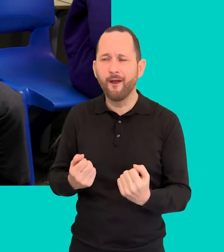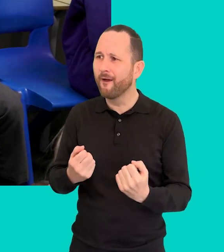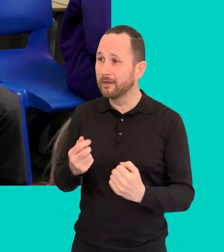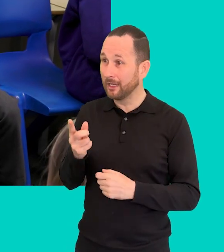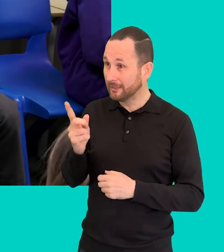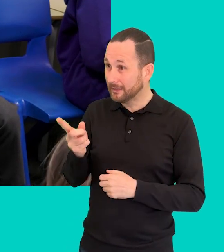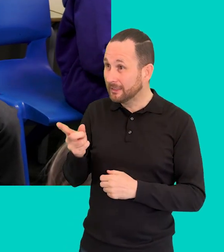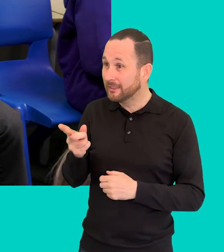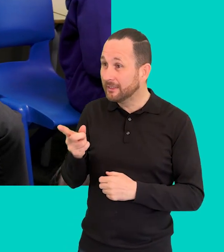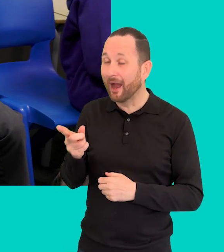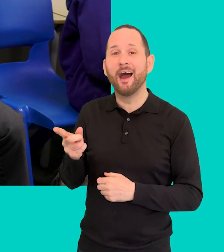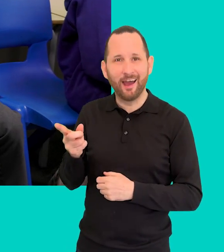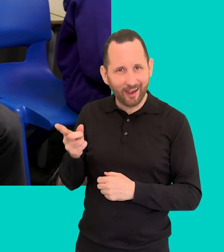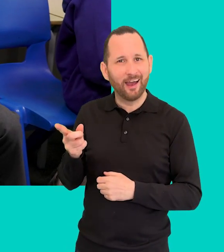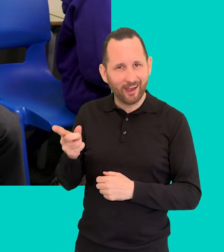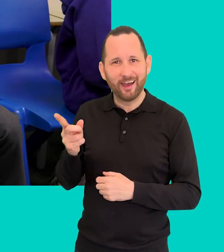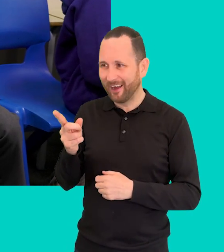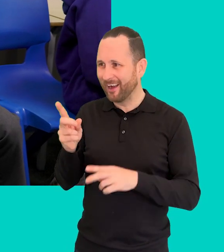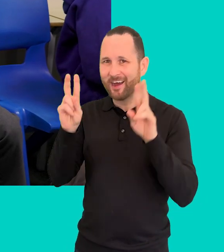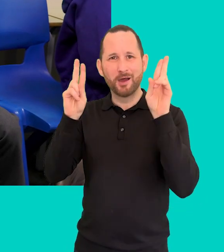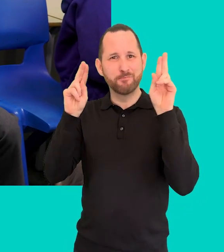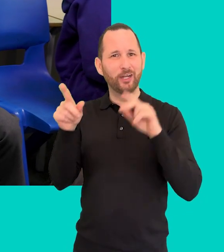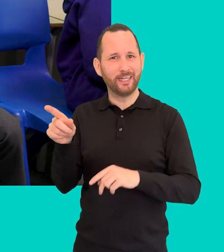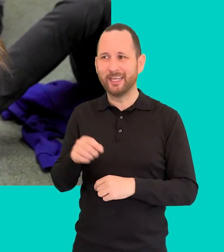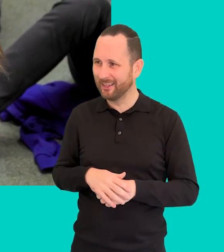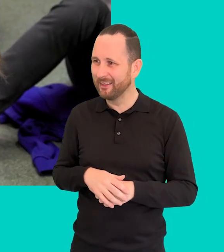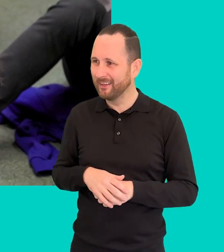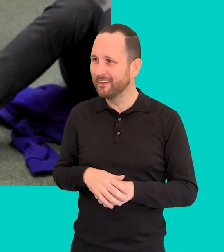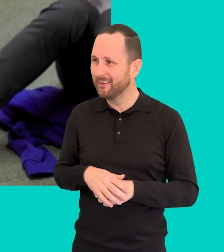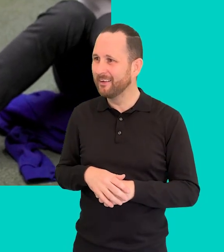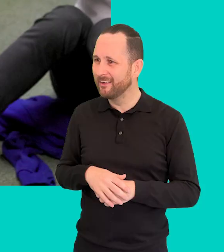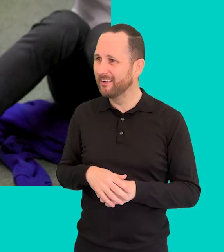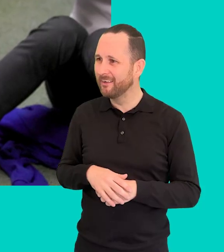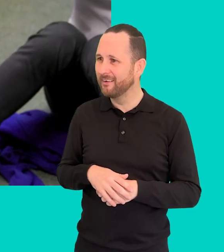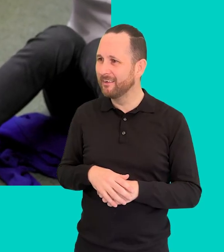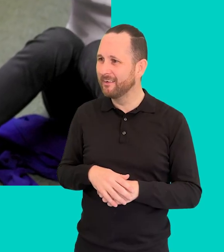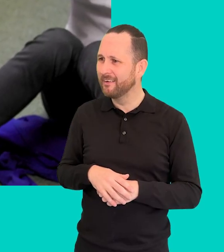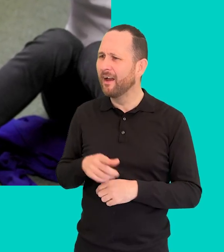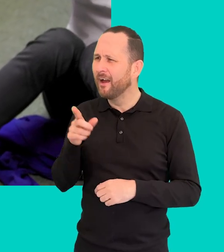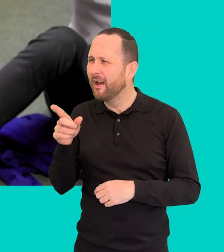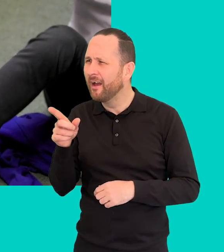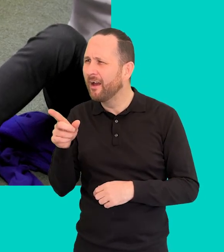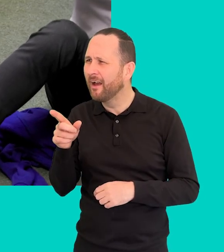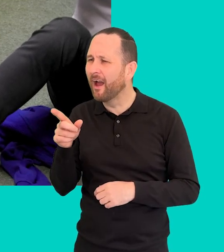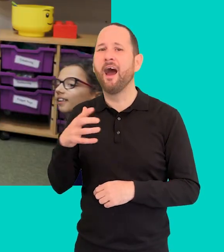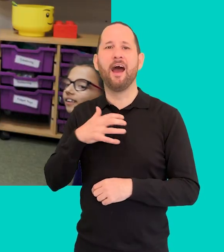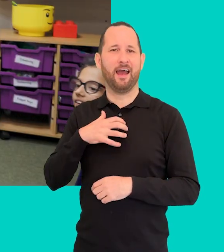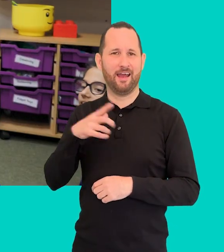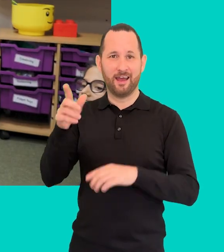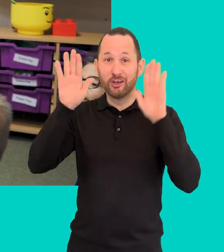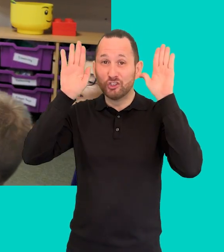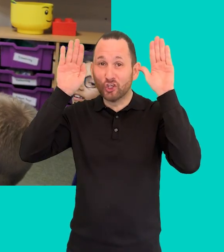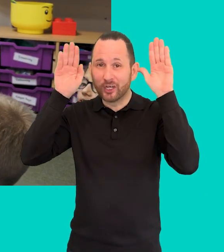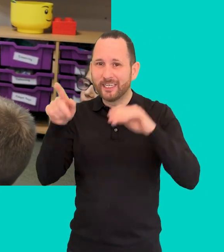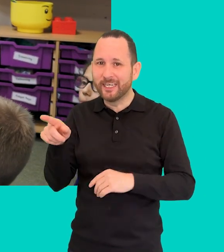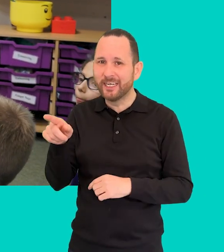one is... Bunny. Rabbit. Yeah, rabbit. Bunny. Oh, you were doing donkey. Anybody